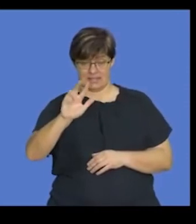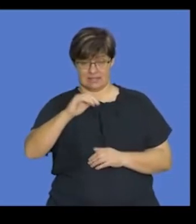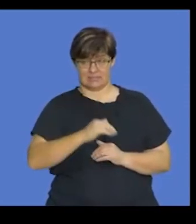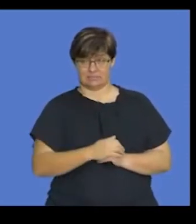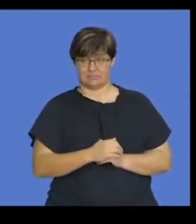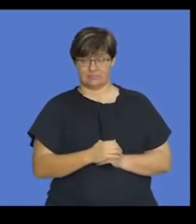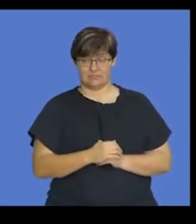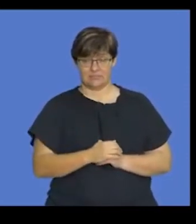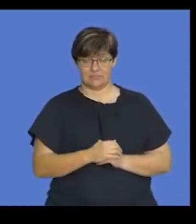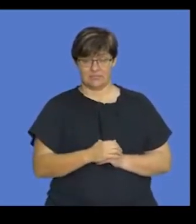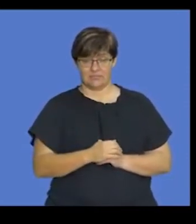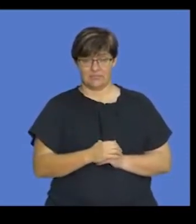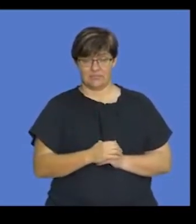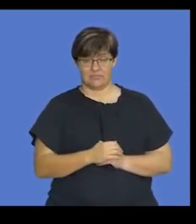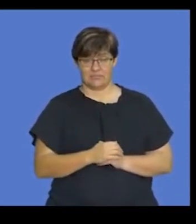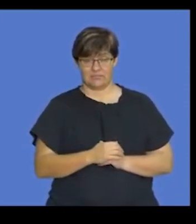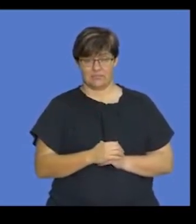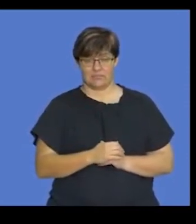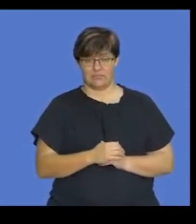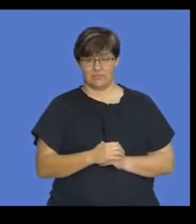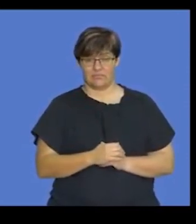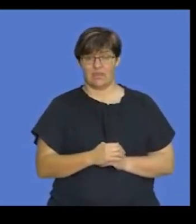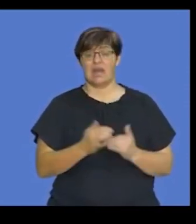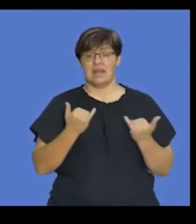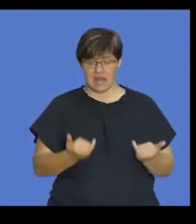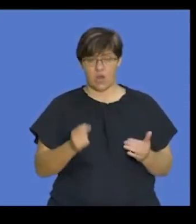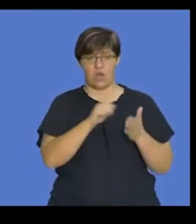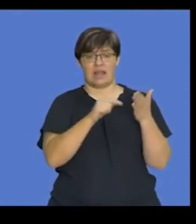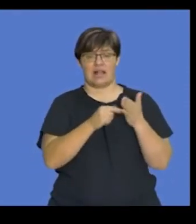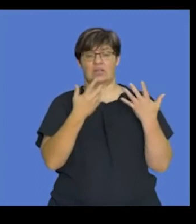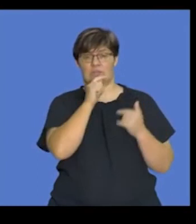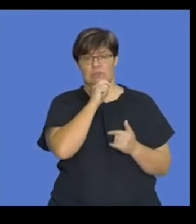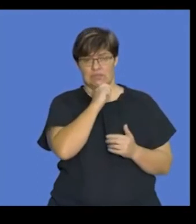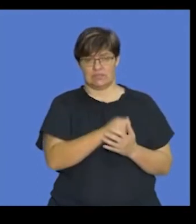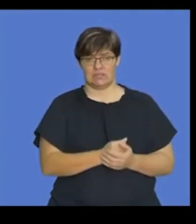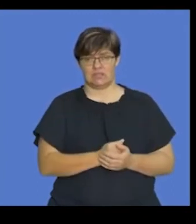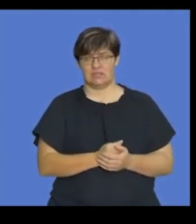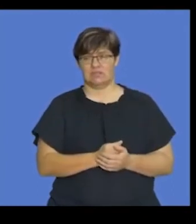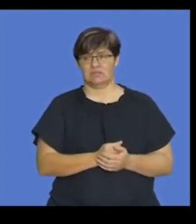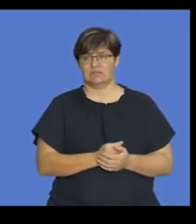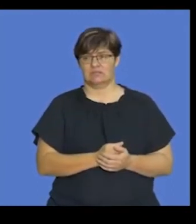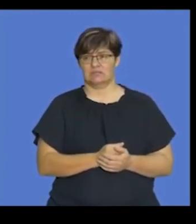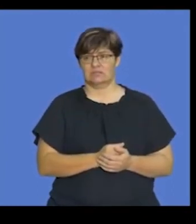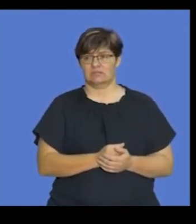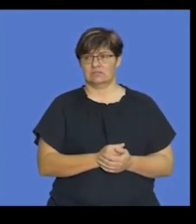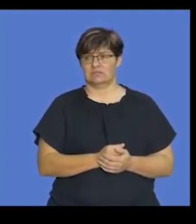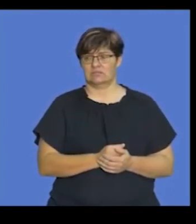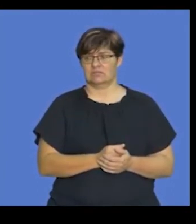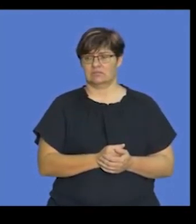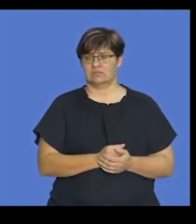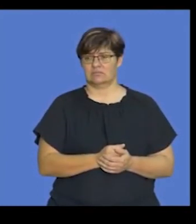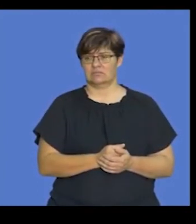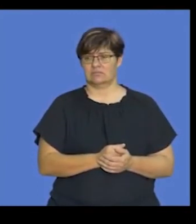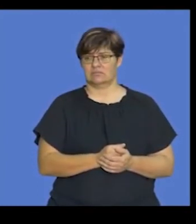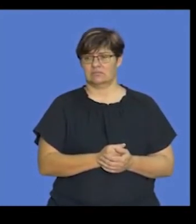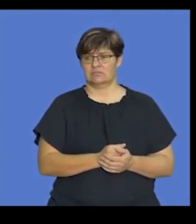Okay? Now we use our calculators. Okay, so we take our calculators out. Let's just put it so we can see. Let's put it